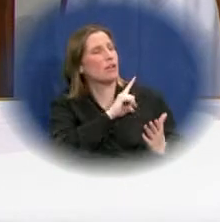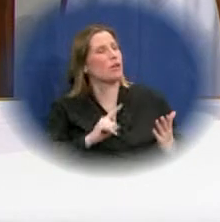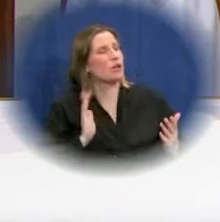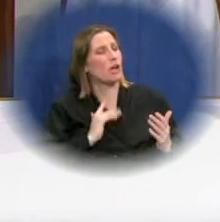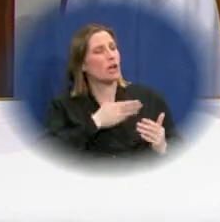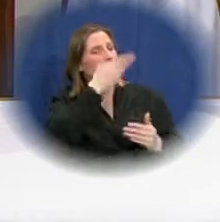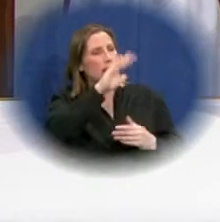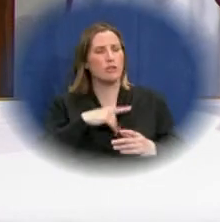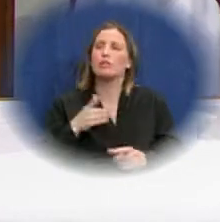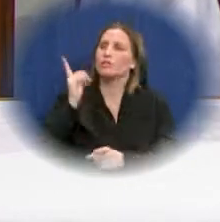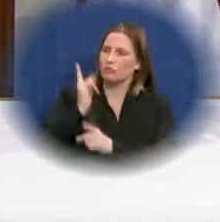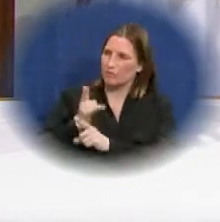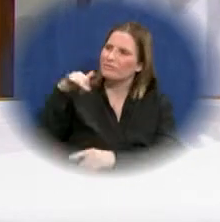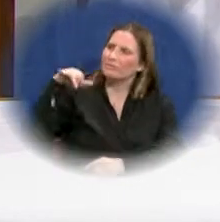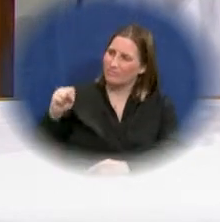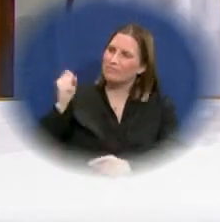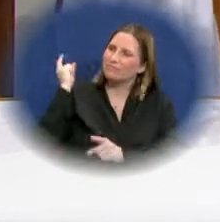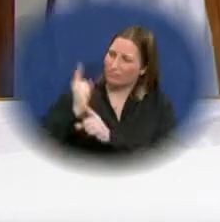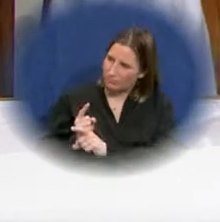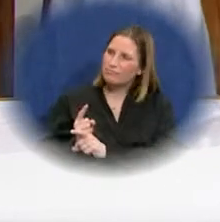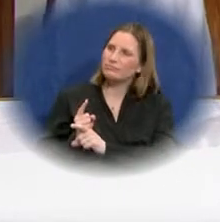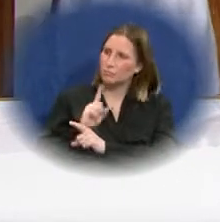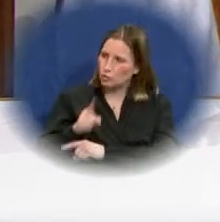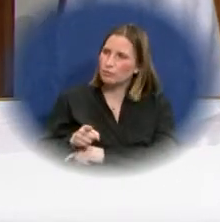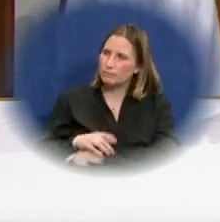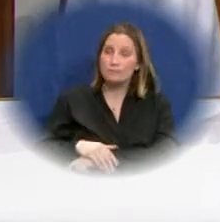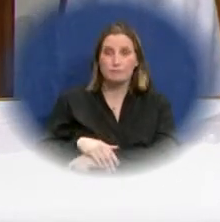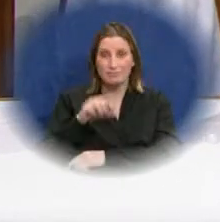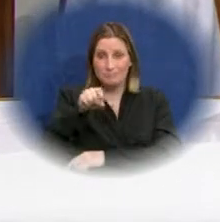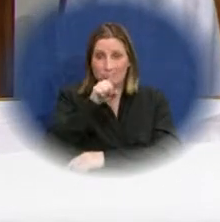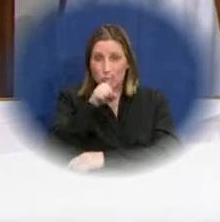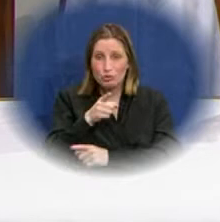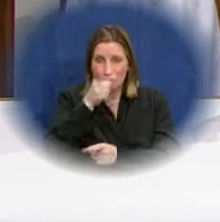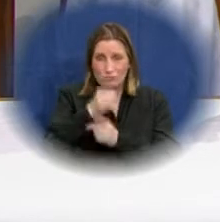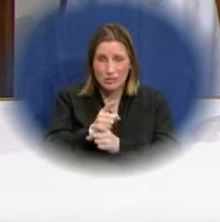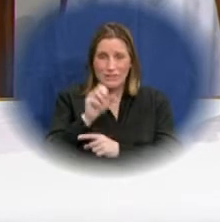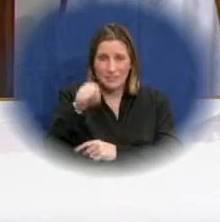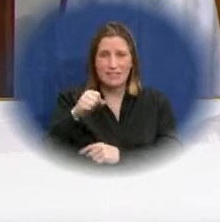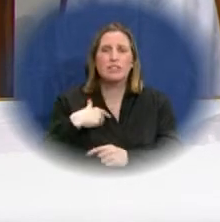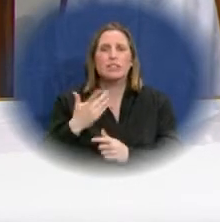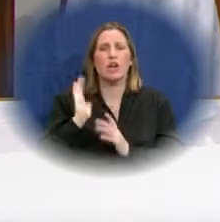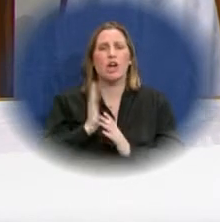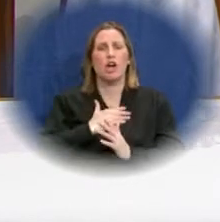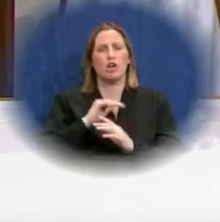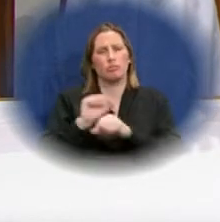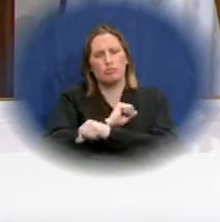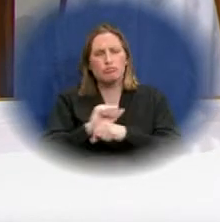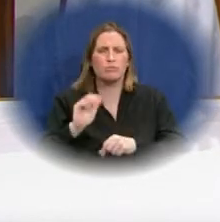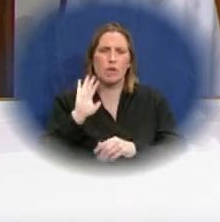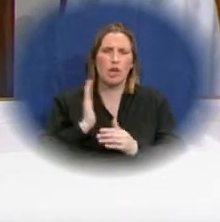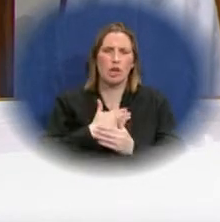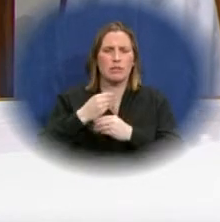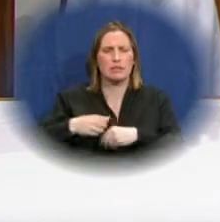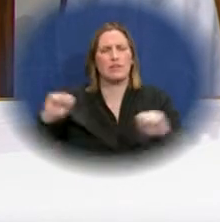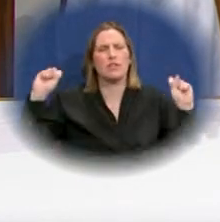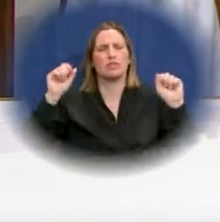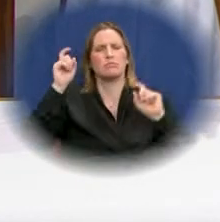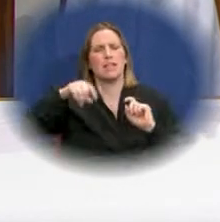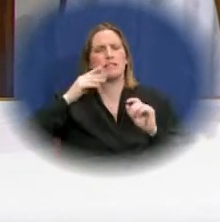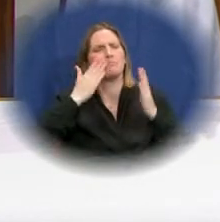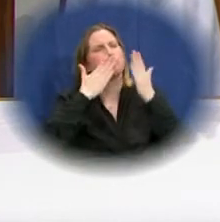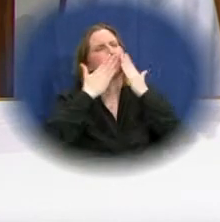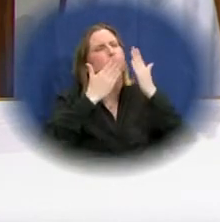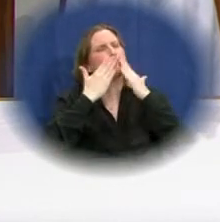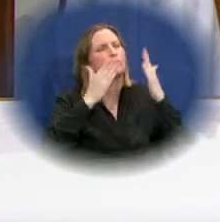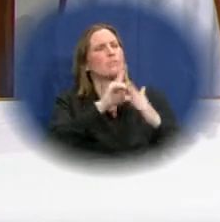God. It is right and just. It is truly right and just, our duty and our salvation, always and everywhere, to give you thanks, Lord,